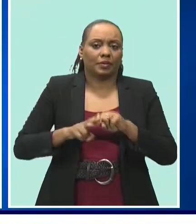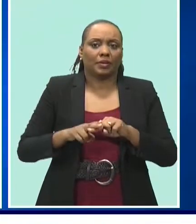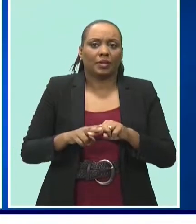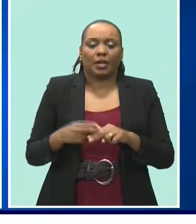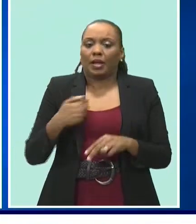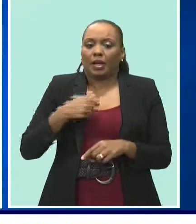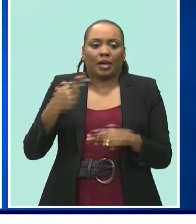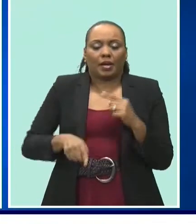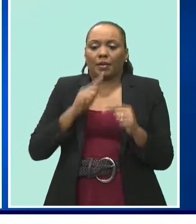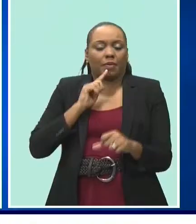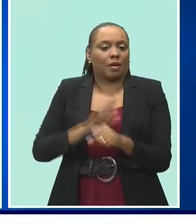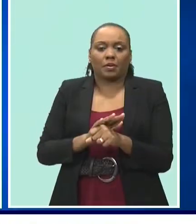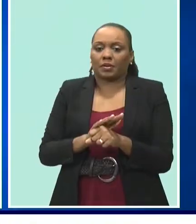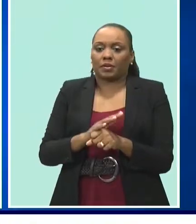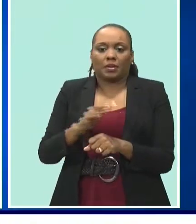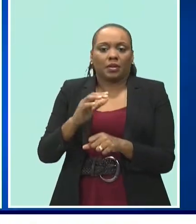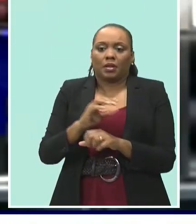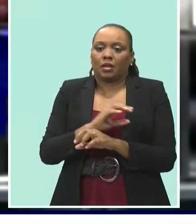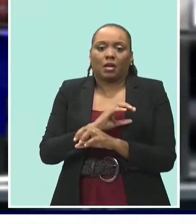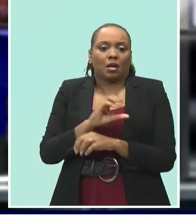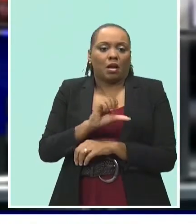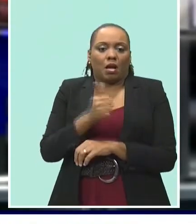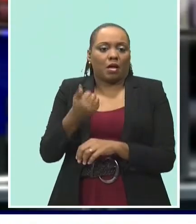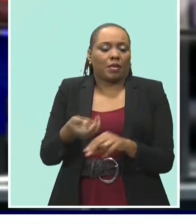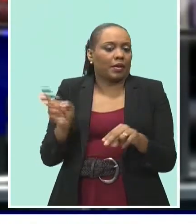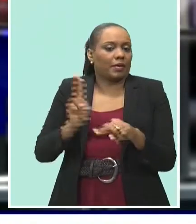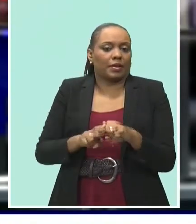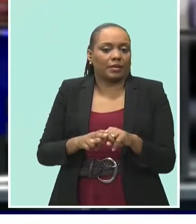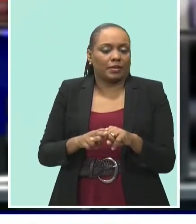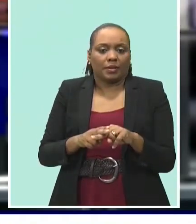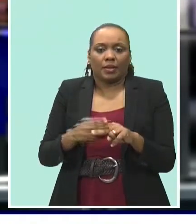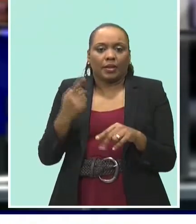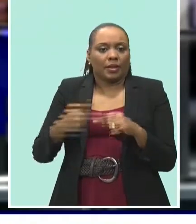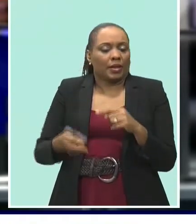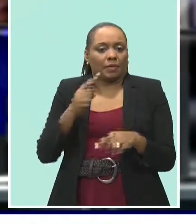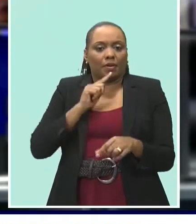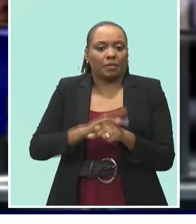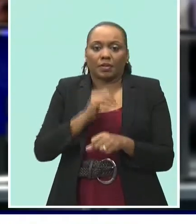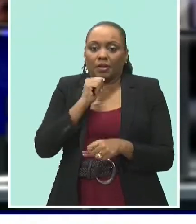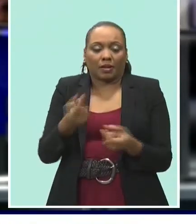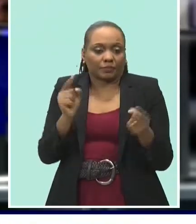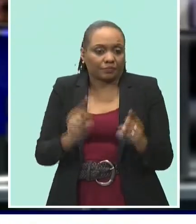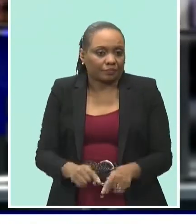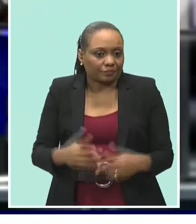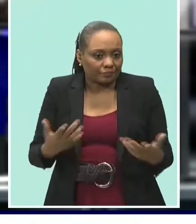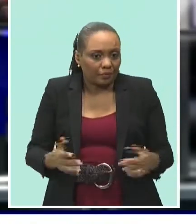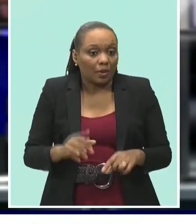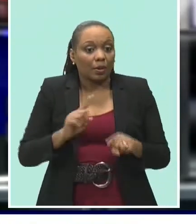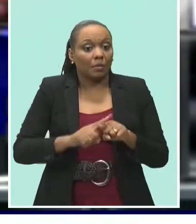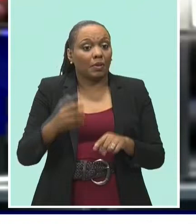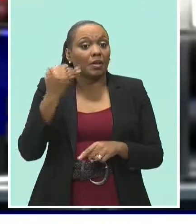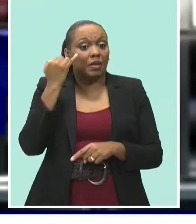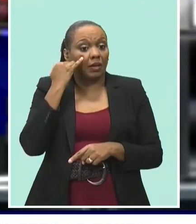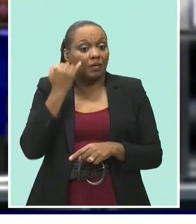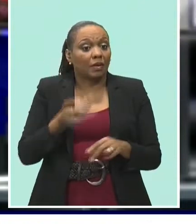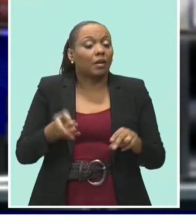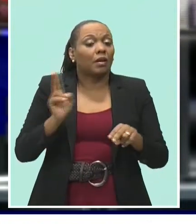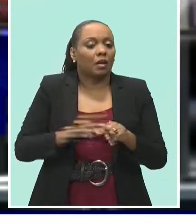be no taxes or no increases. Well, the Prime Minister gave an assurance should any increases be